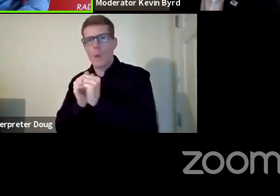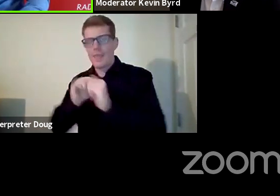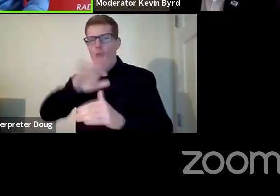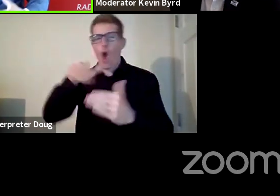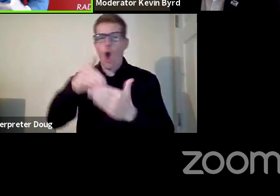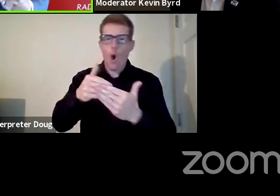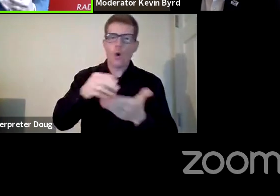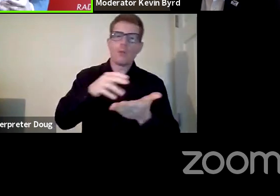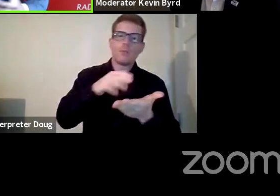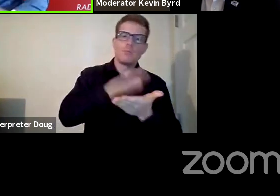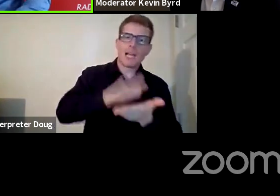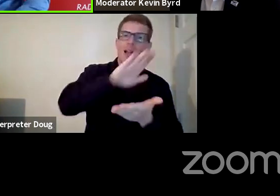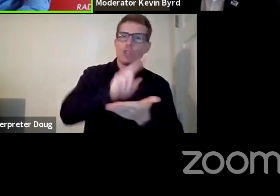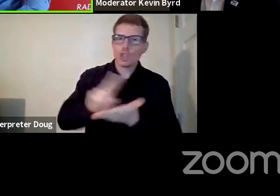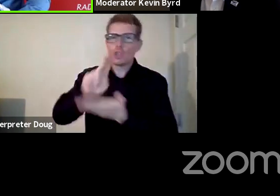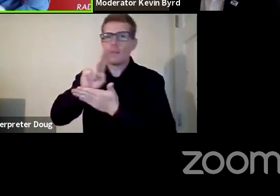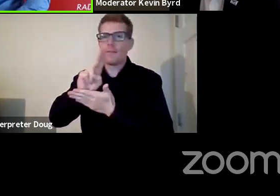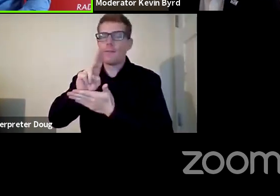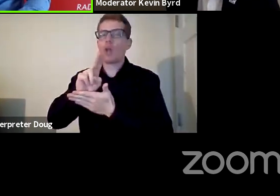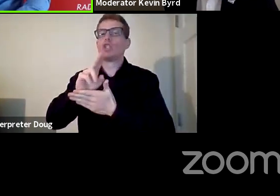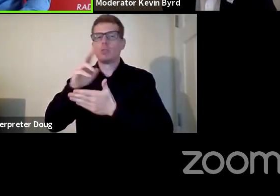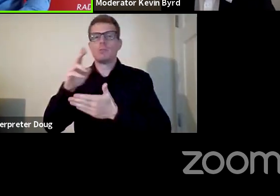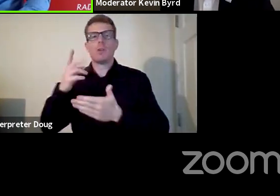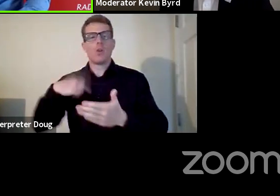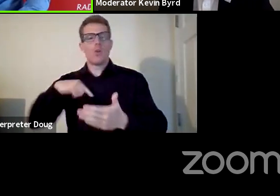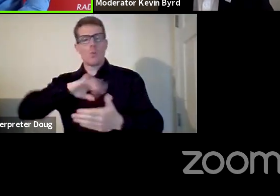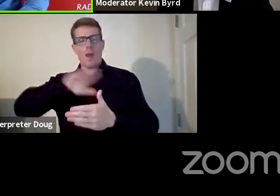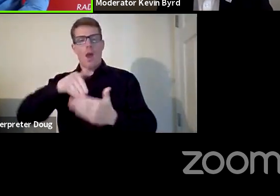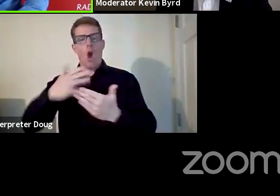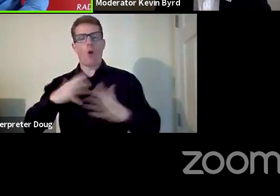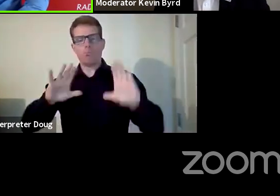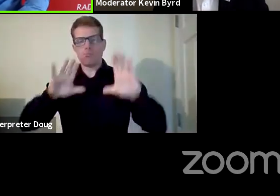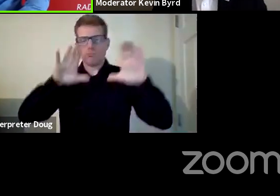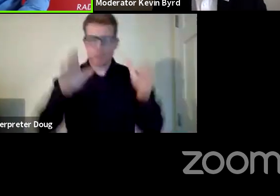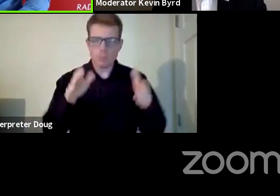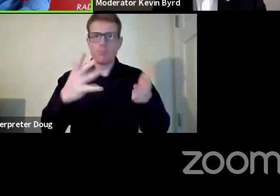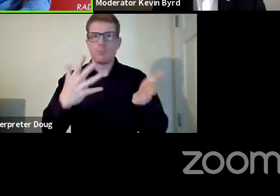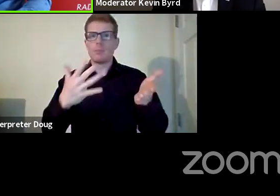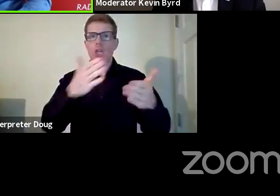share insights, think about the future and some of the great work that's going on.